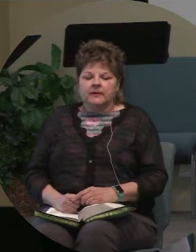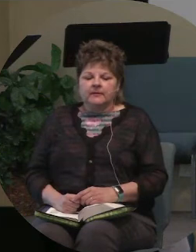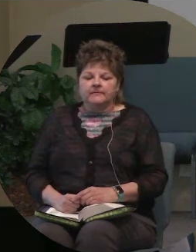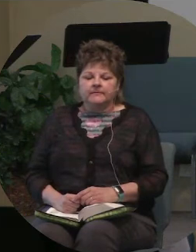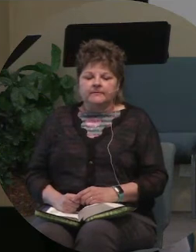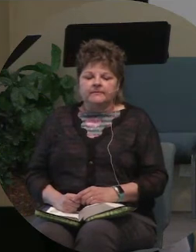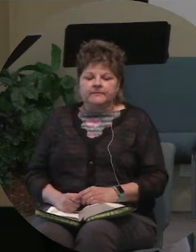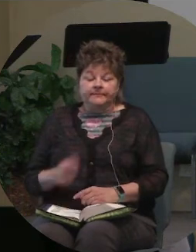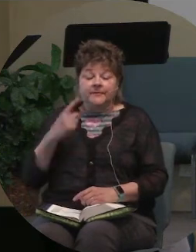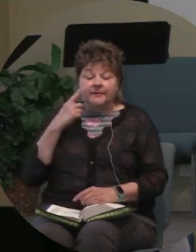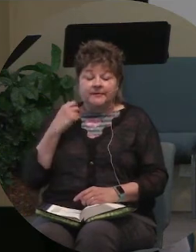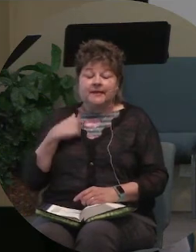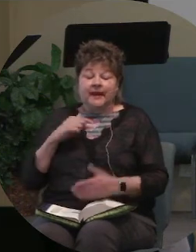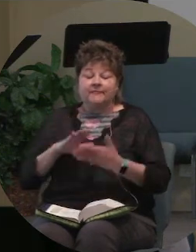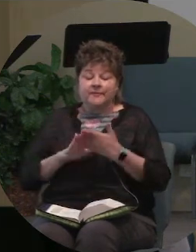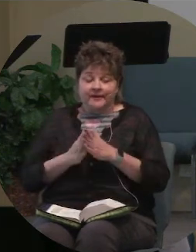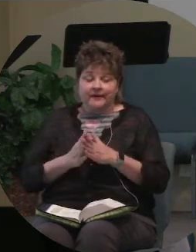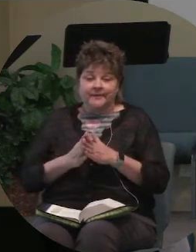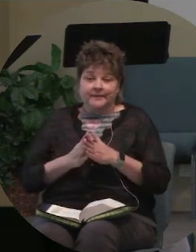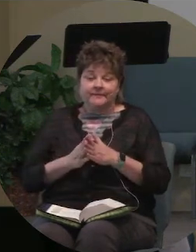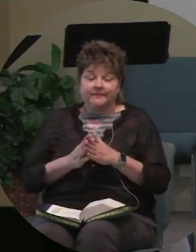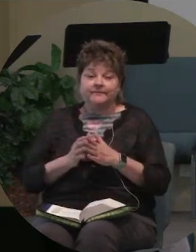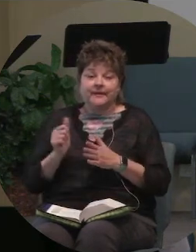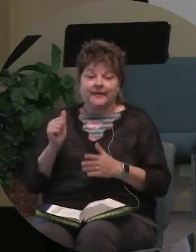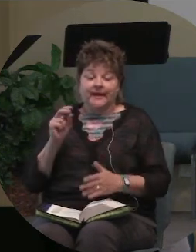because I've become Annie Oakley for this show.